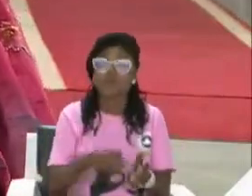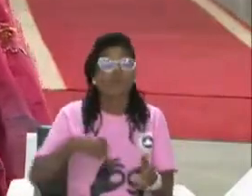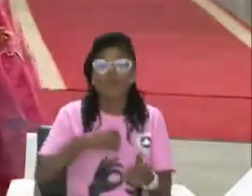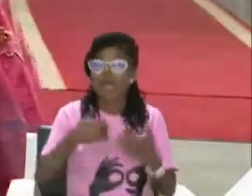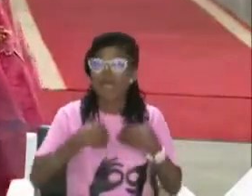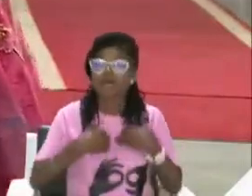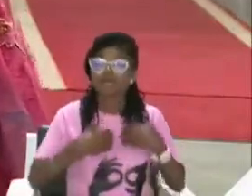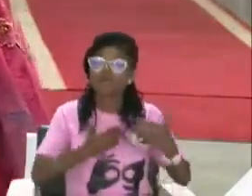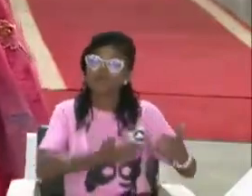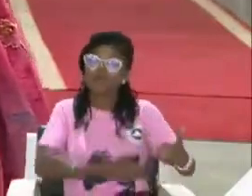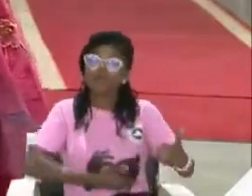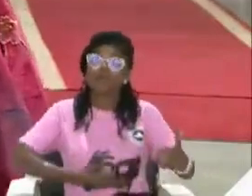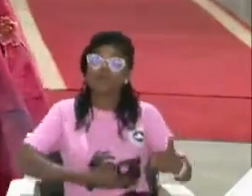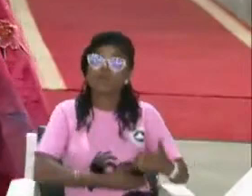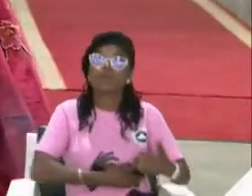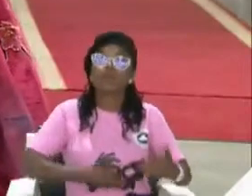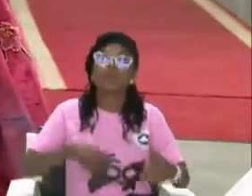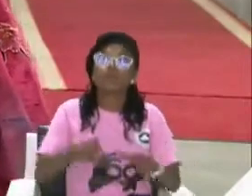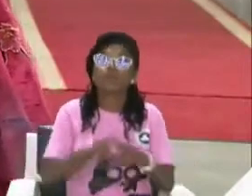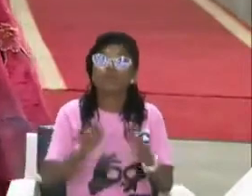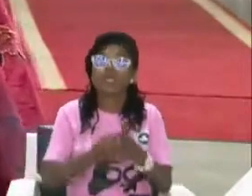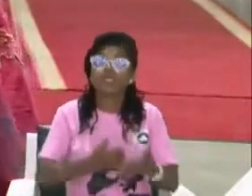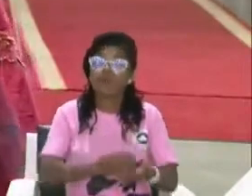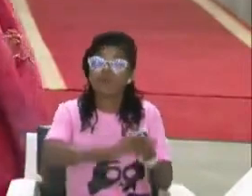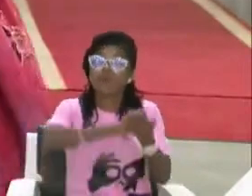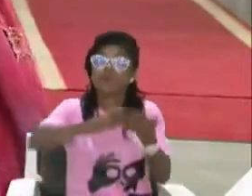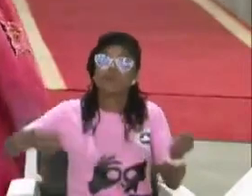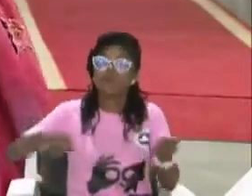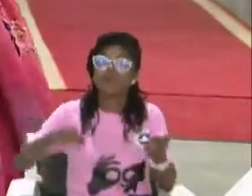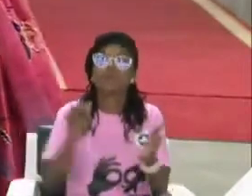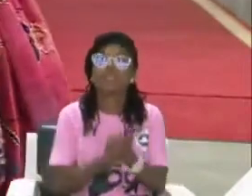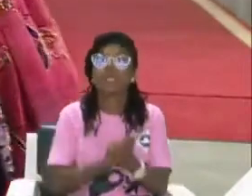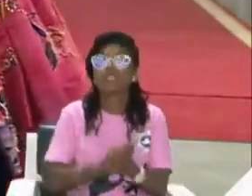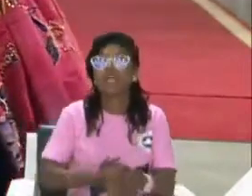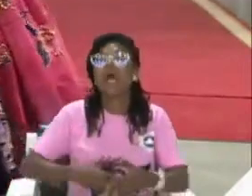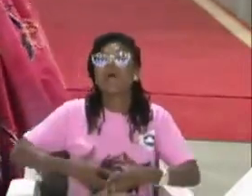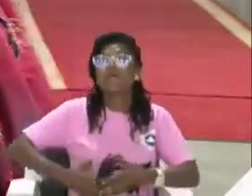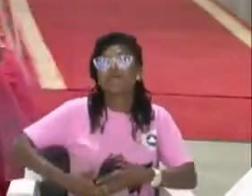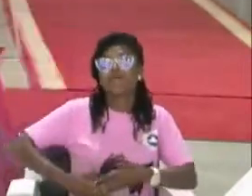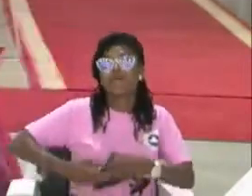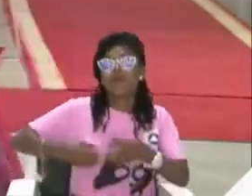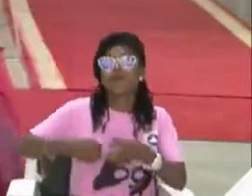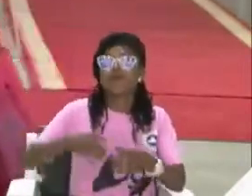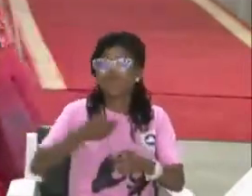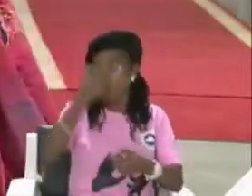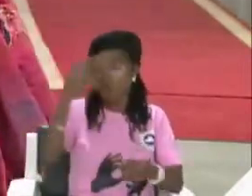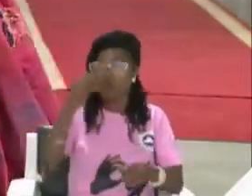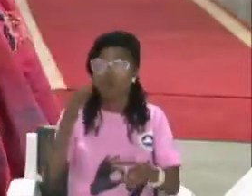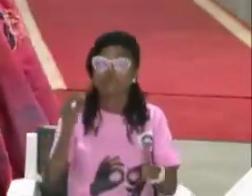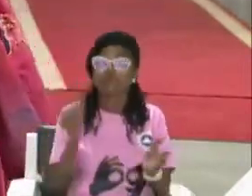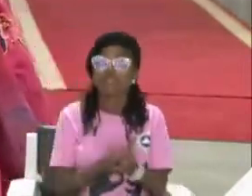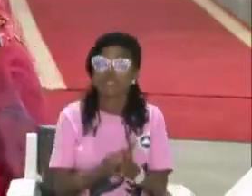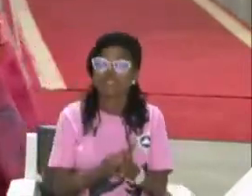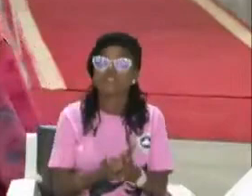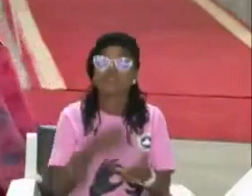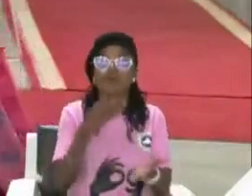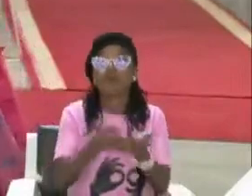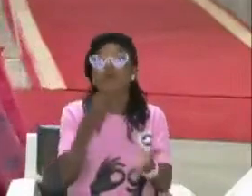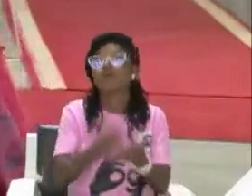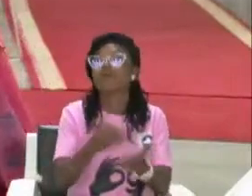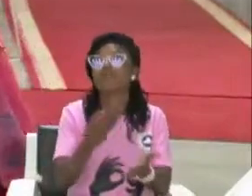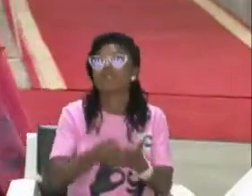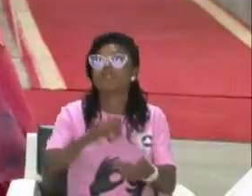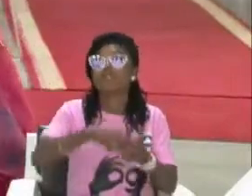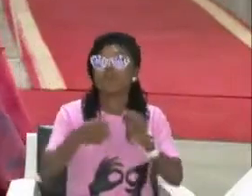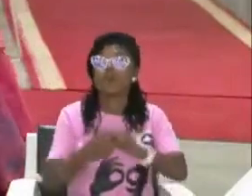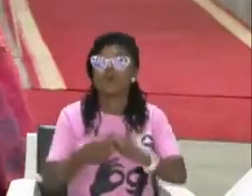to do surgery, so that they will remove the fibroids. So because of financial constraints, we couldn't go for the surgery,